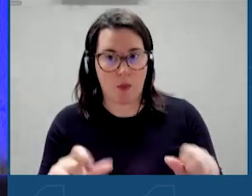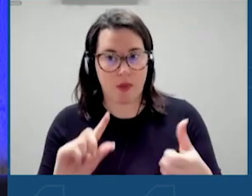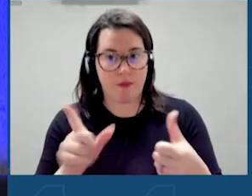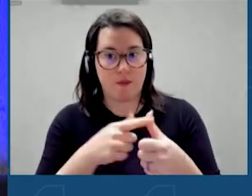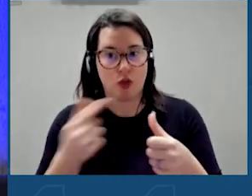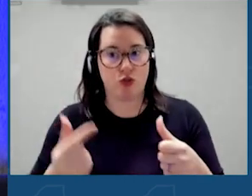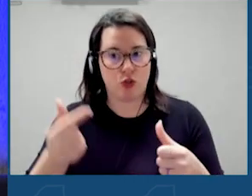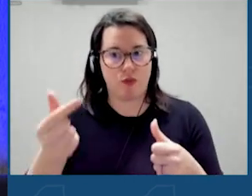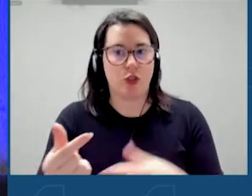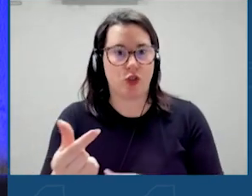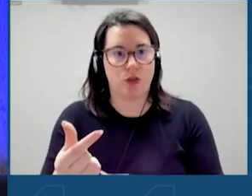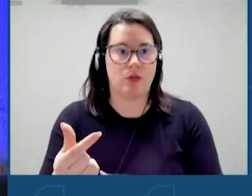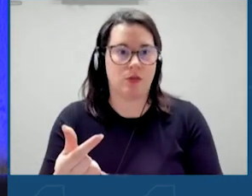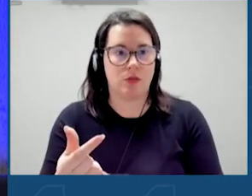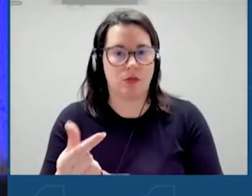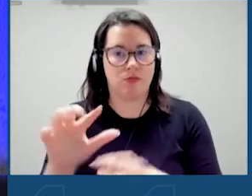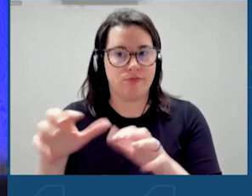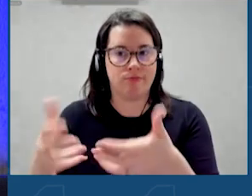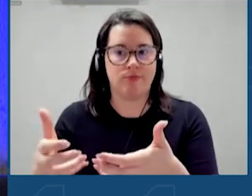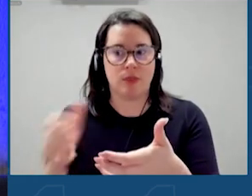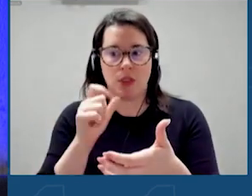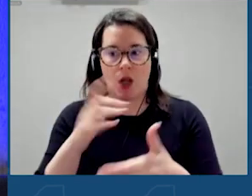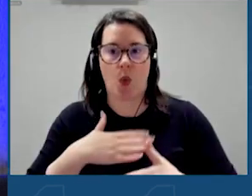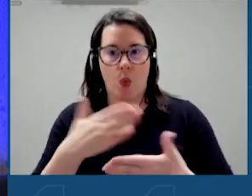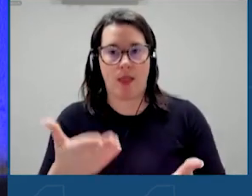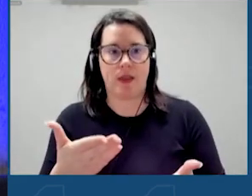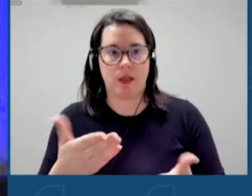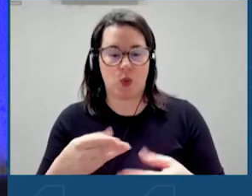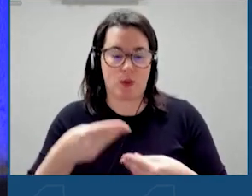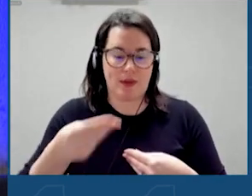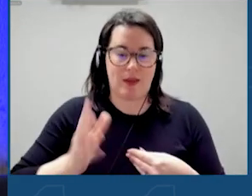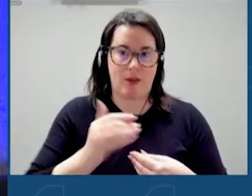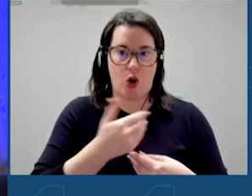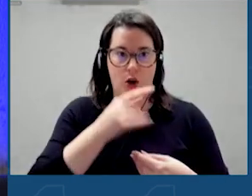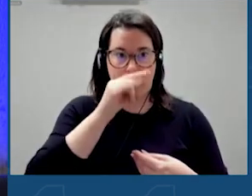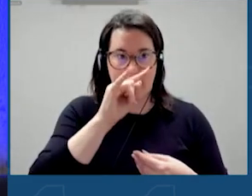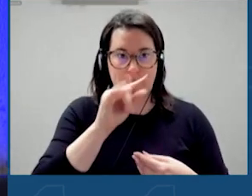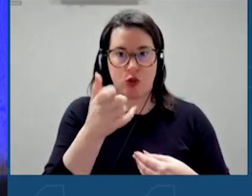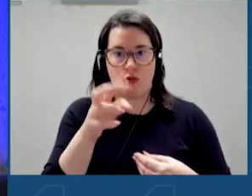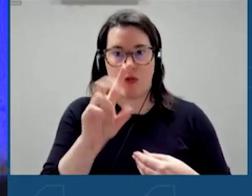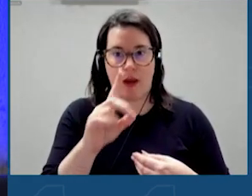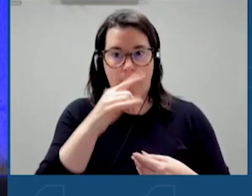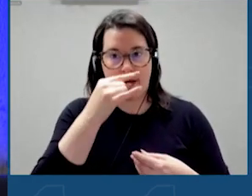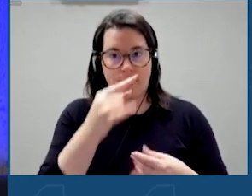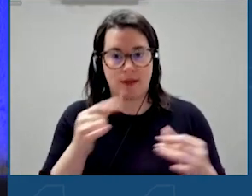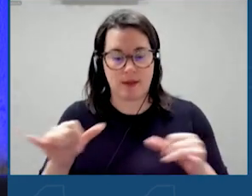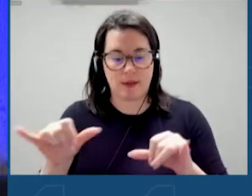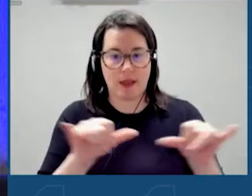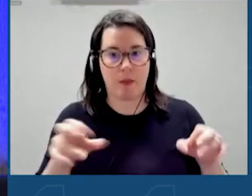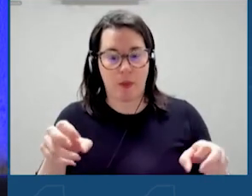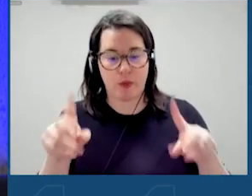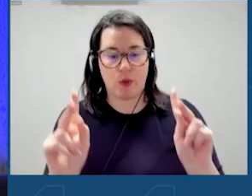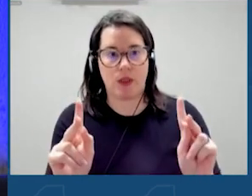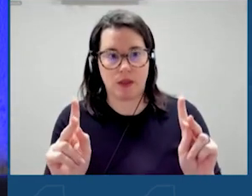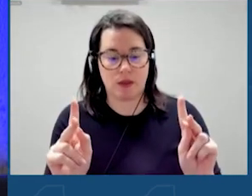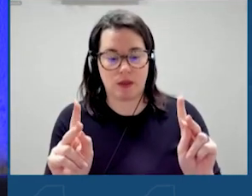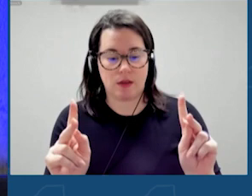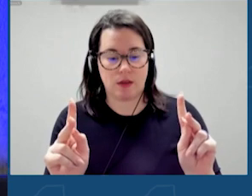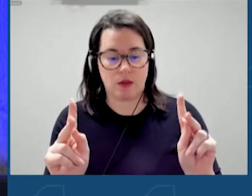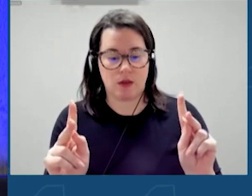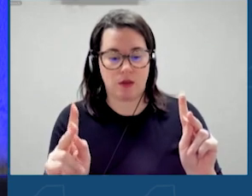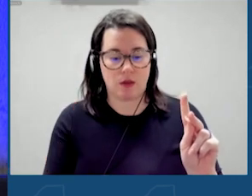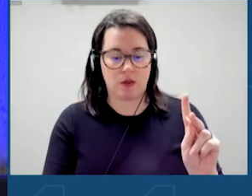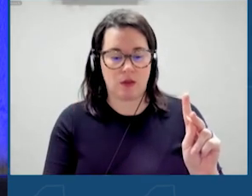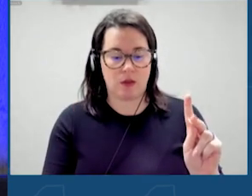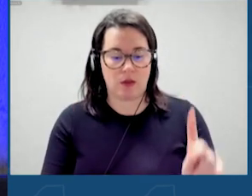generation that is not willing to give our kids and grandkids the same opportunities for advancement